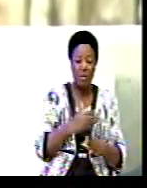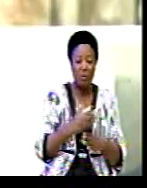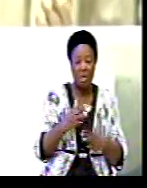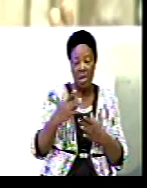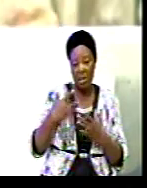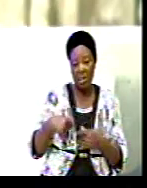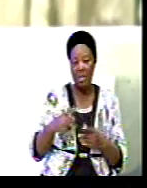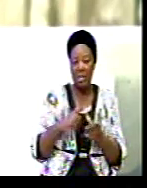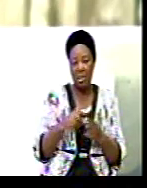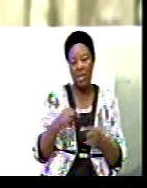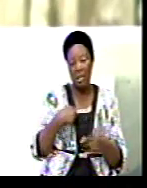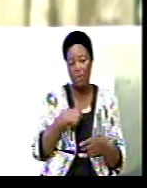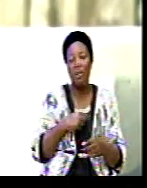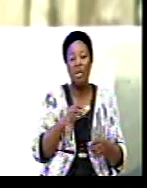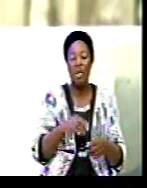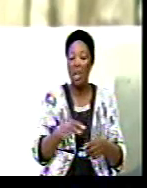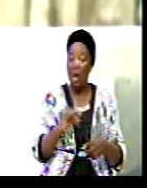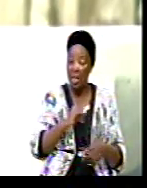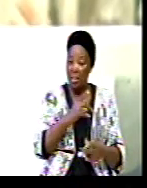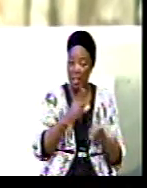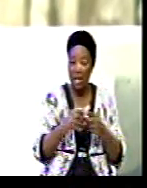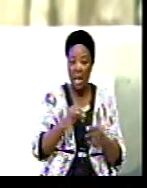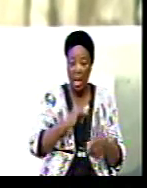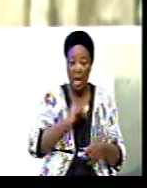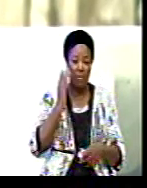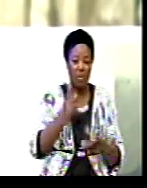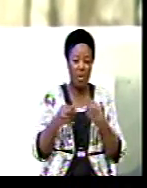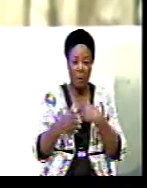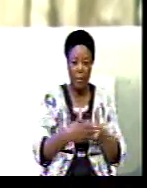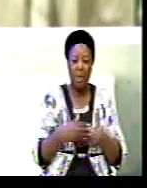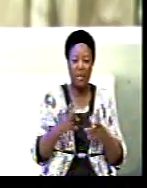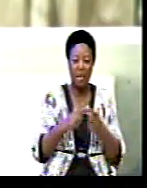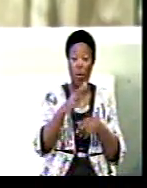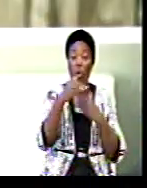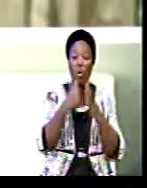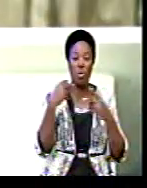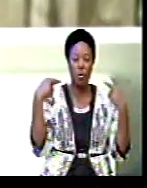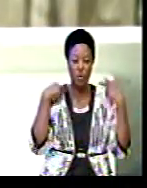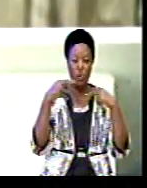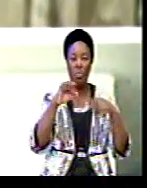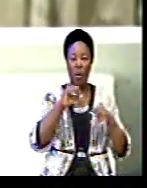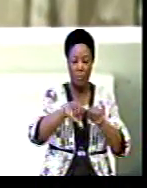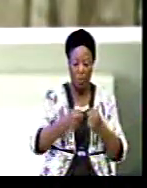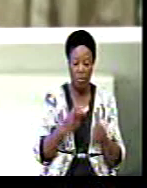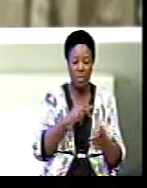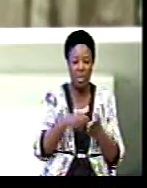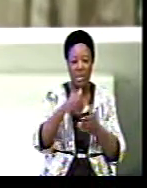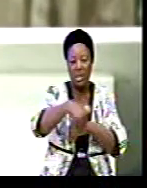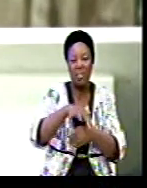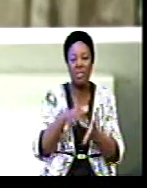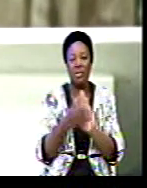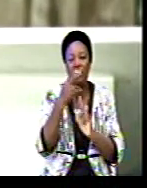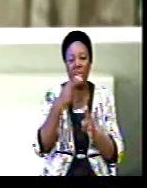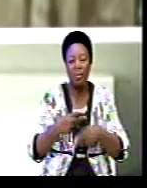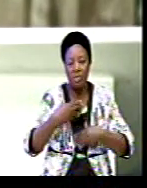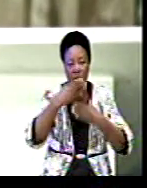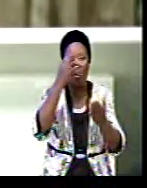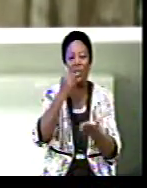and after they have filled the card and returned to you, then you give them the converse